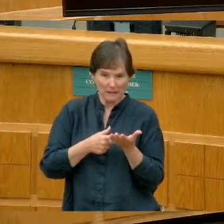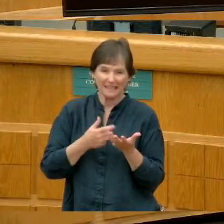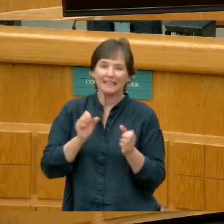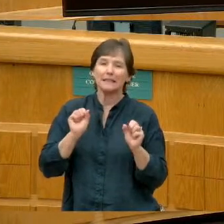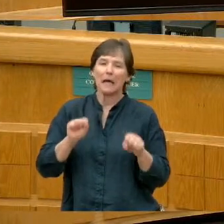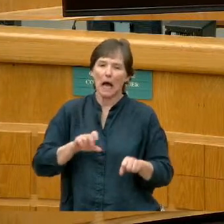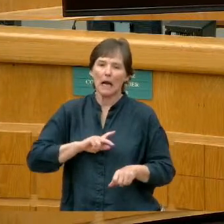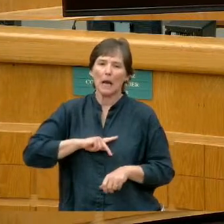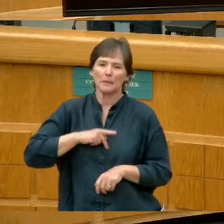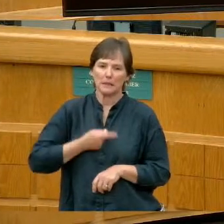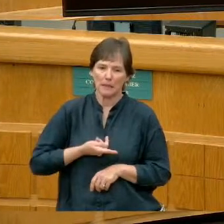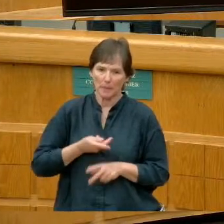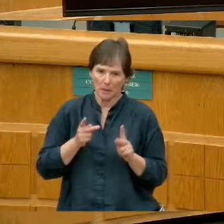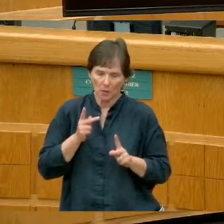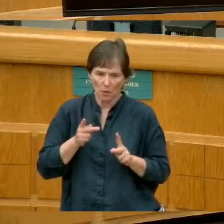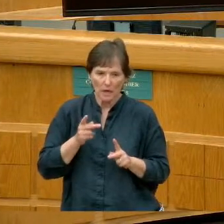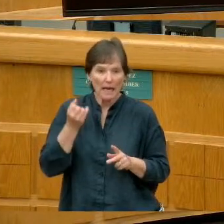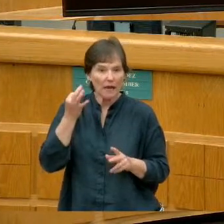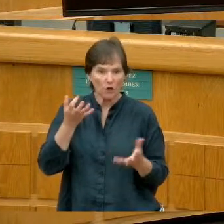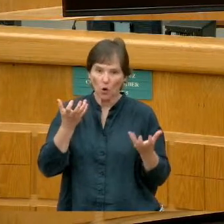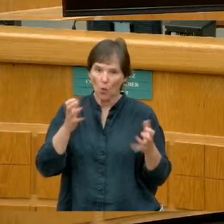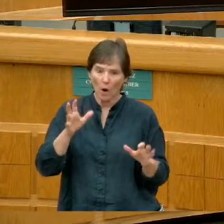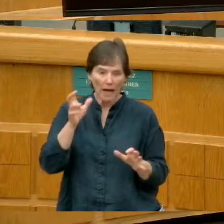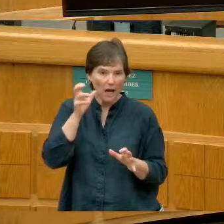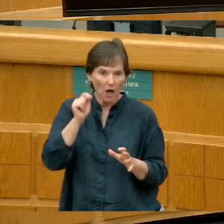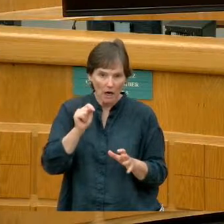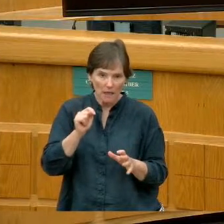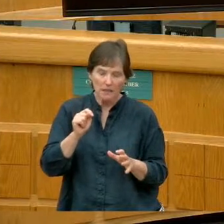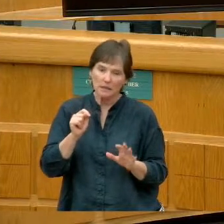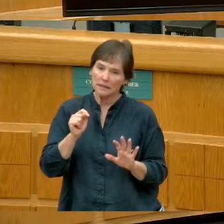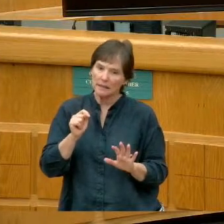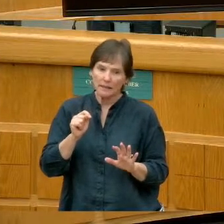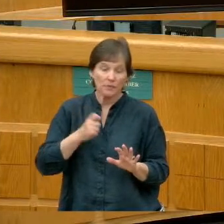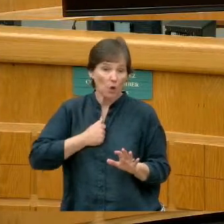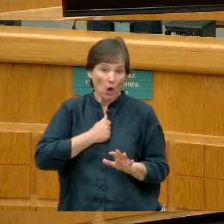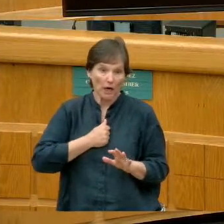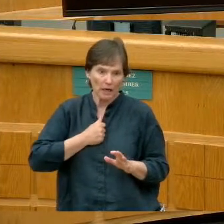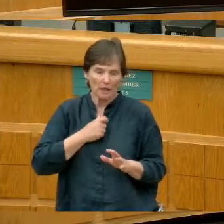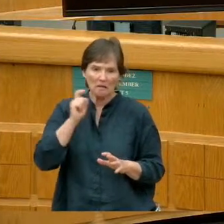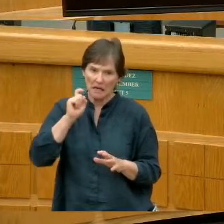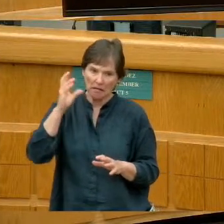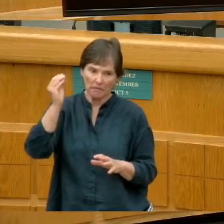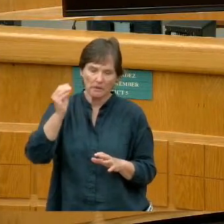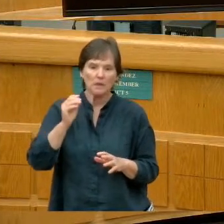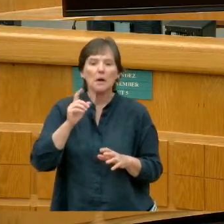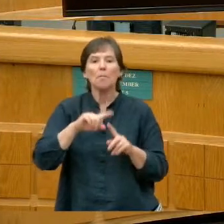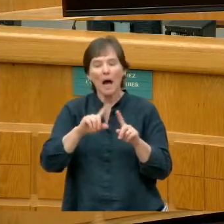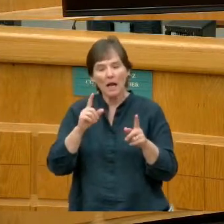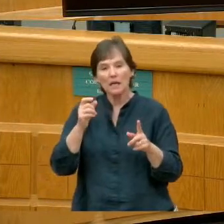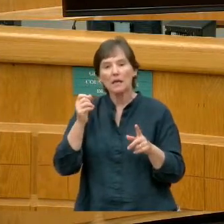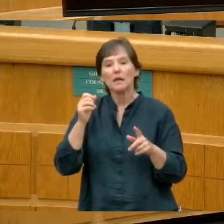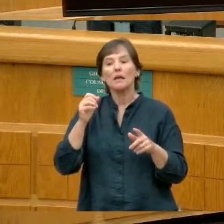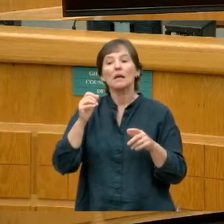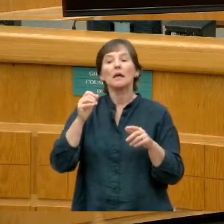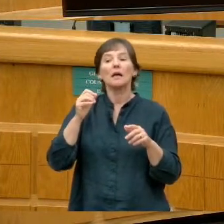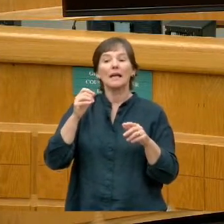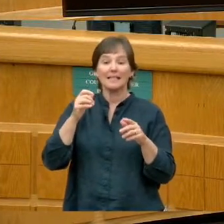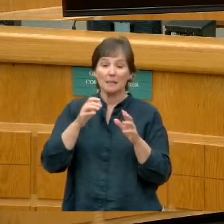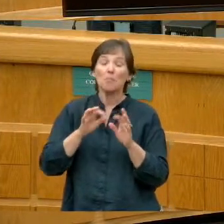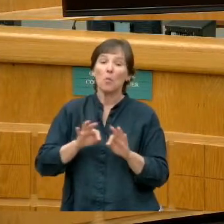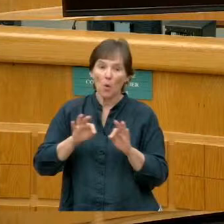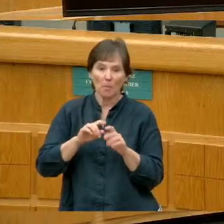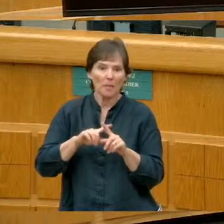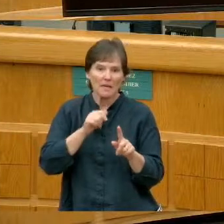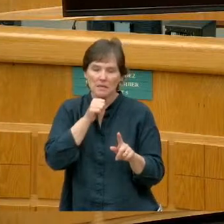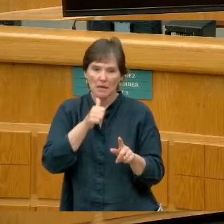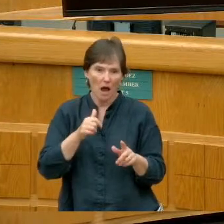now. Because what I'm about to talk about are things that are unpleasant. The county medical examiner has requested, and I have